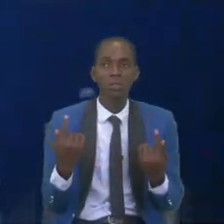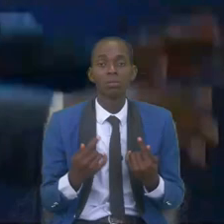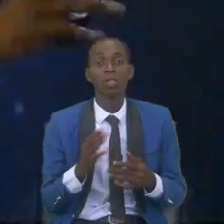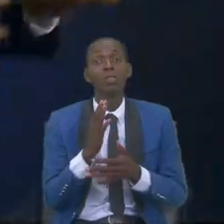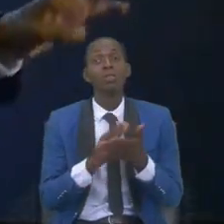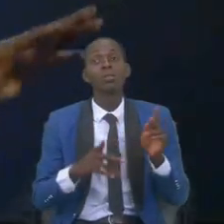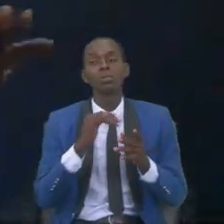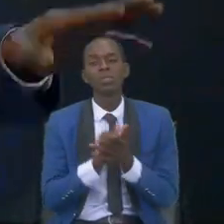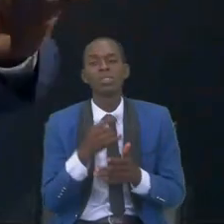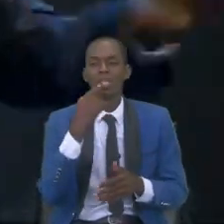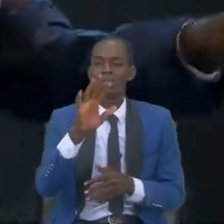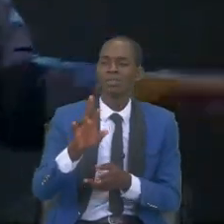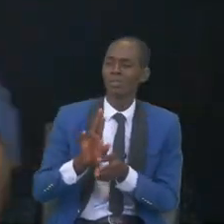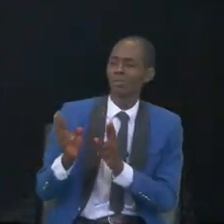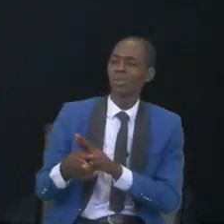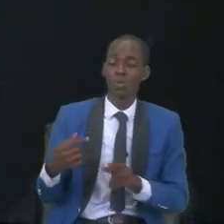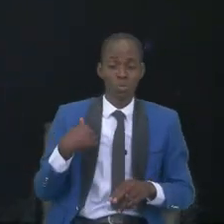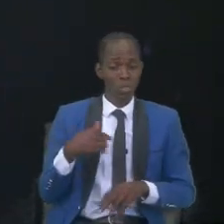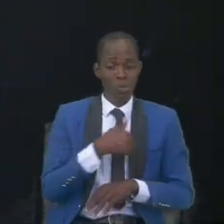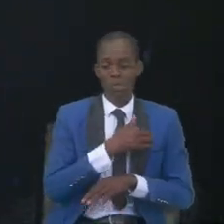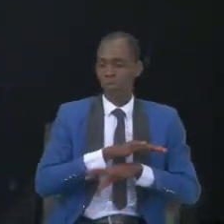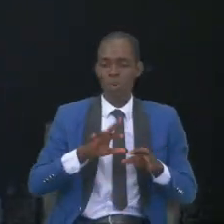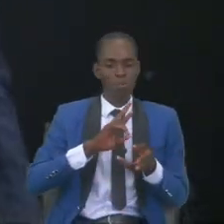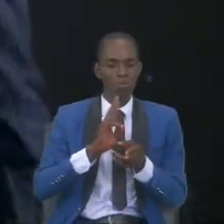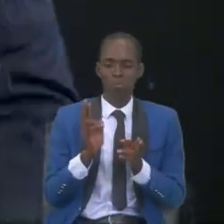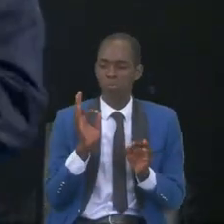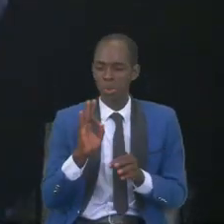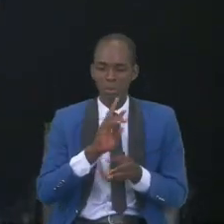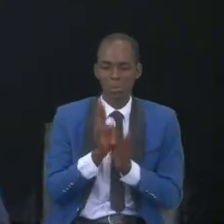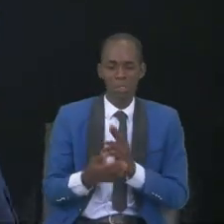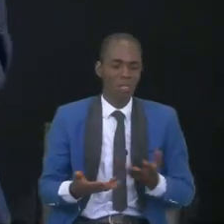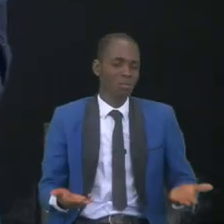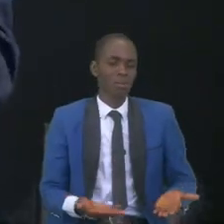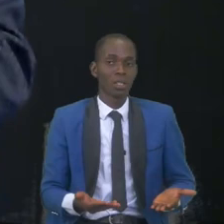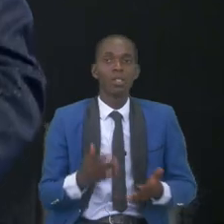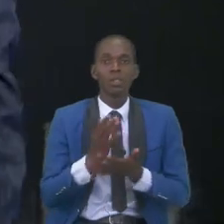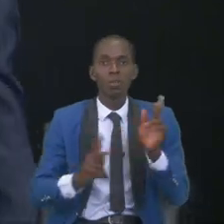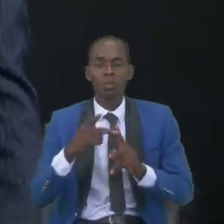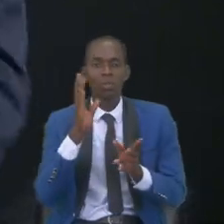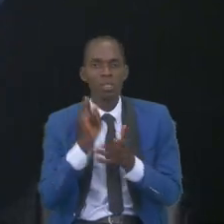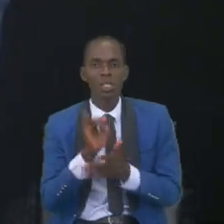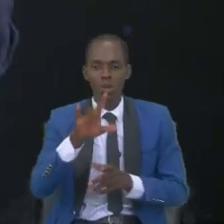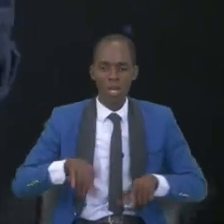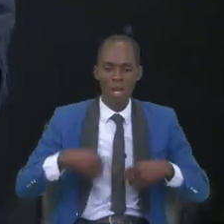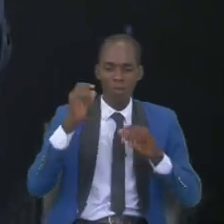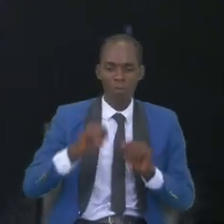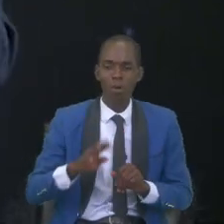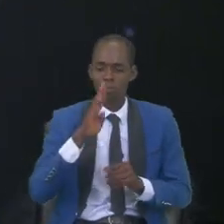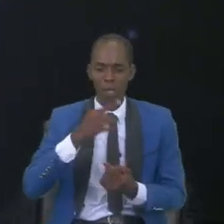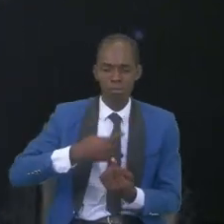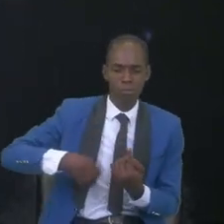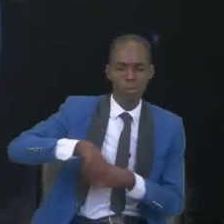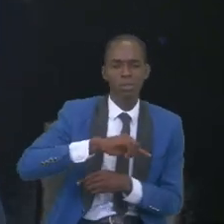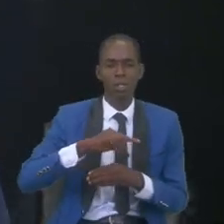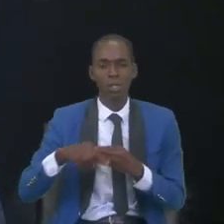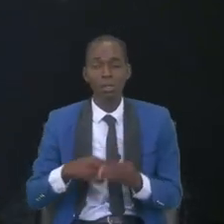repent. We don't preach. They say they don't preach repentance there. Some people will say, your life must turn around. We don't talk